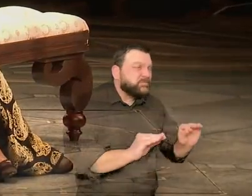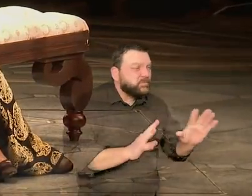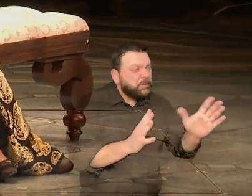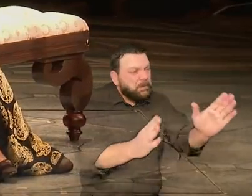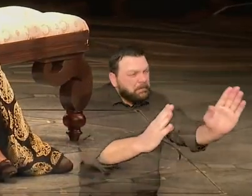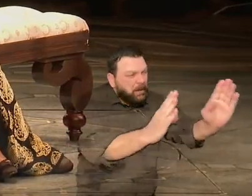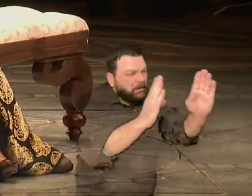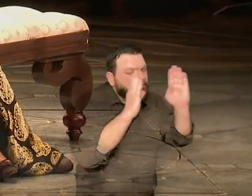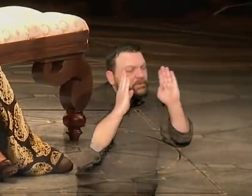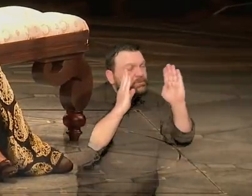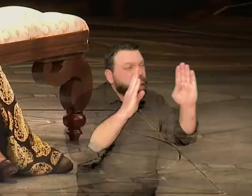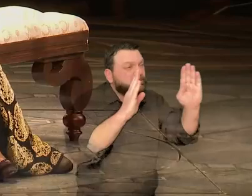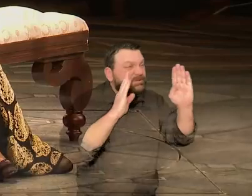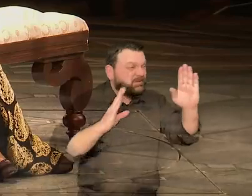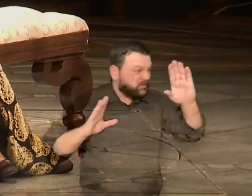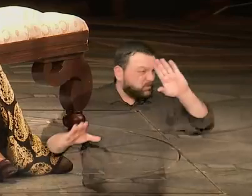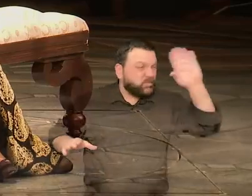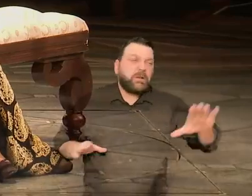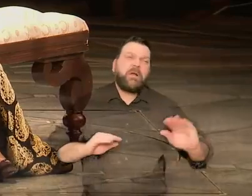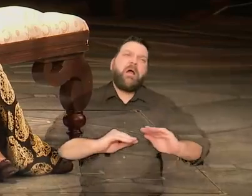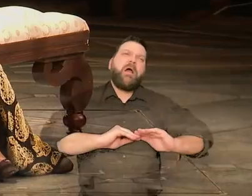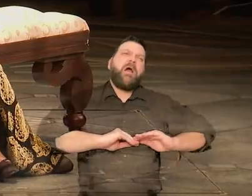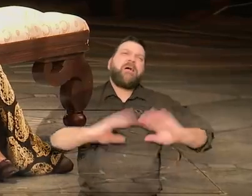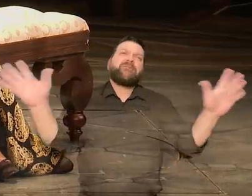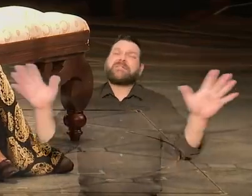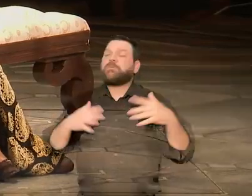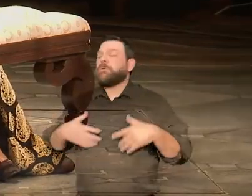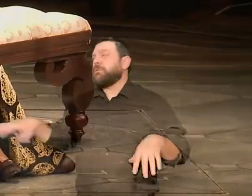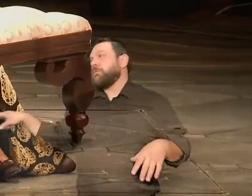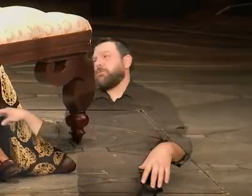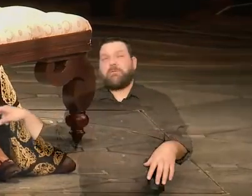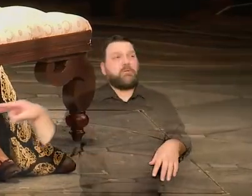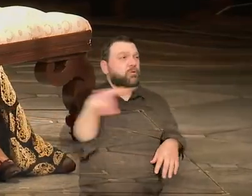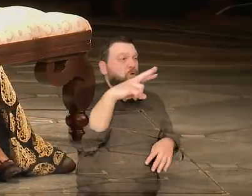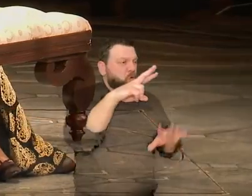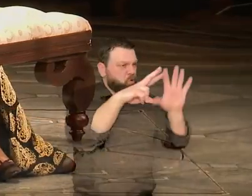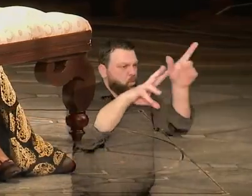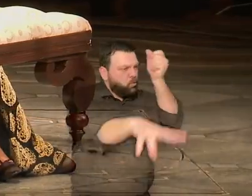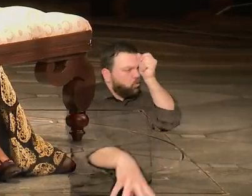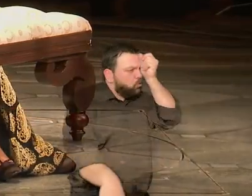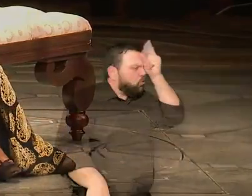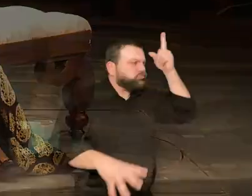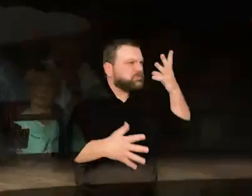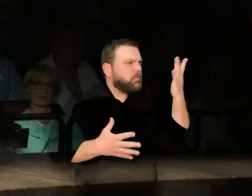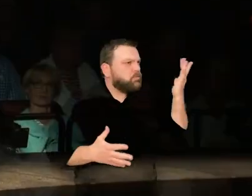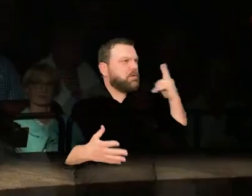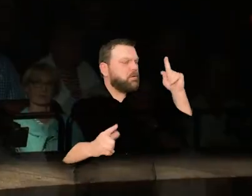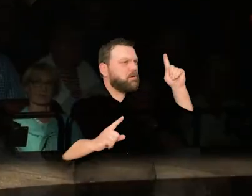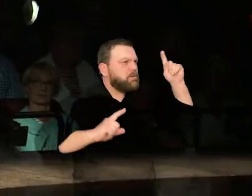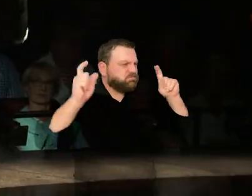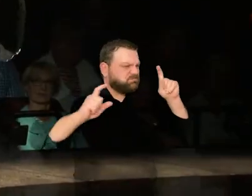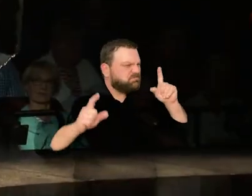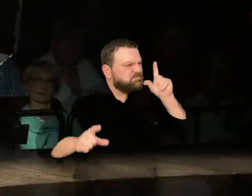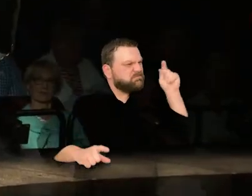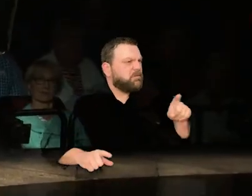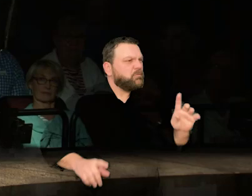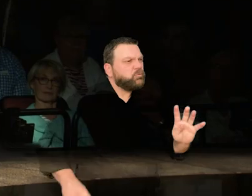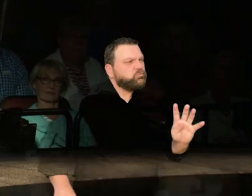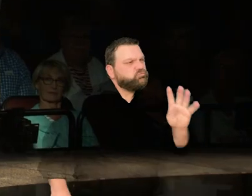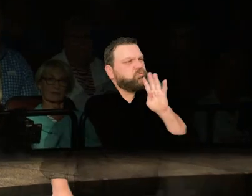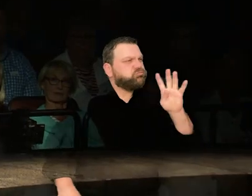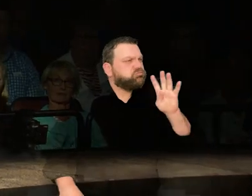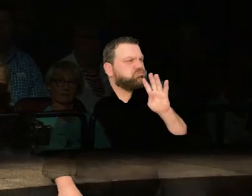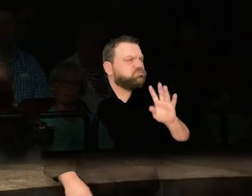I look your way, you'll hear what I say.